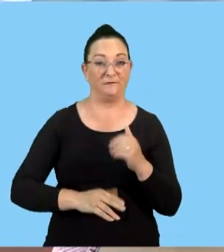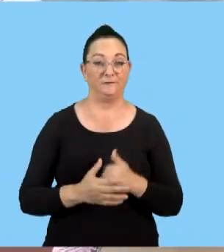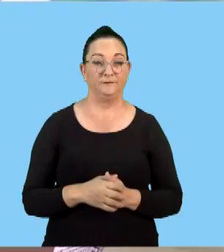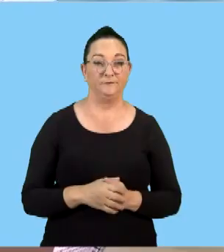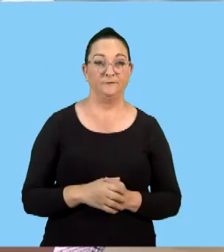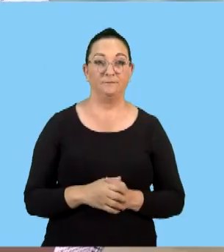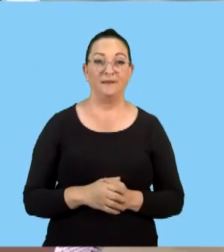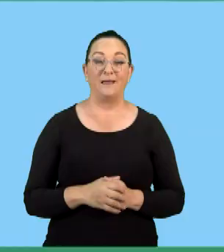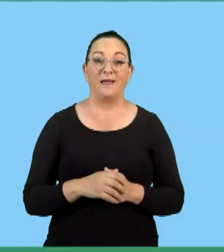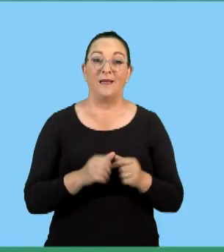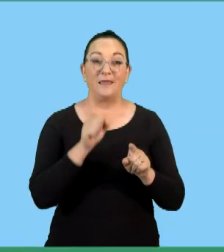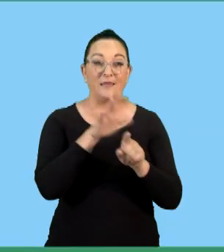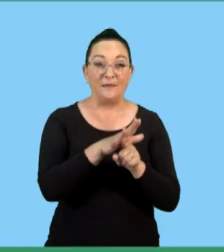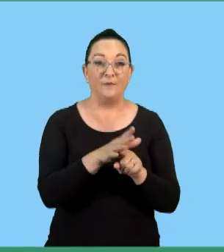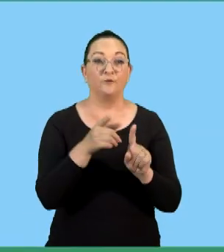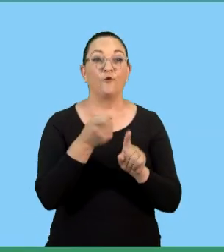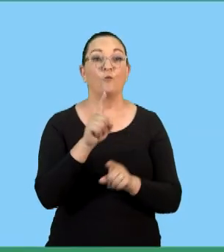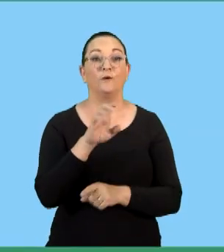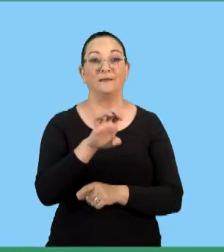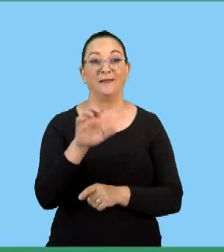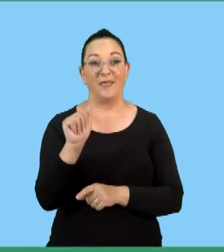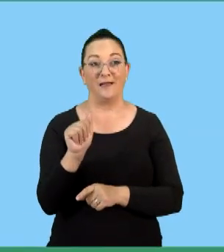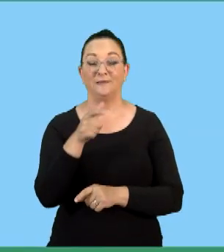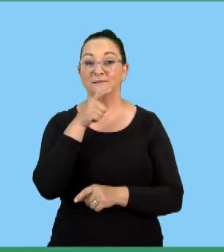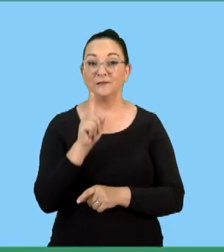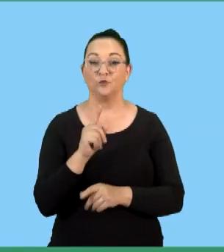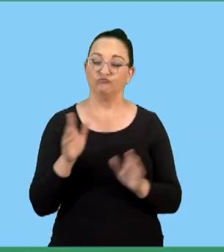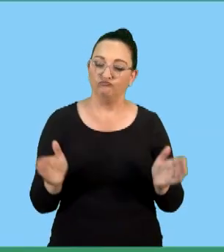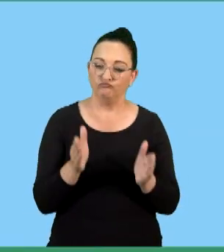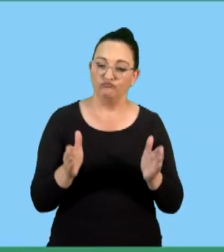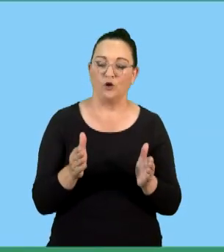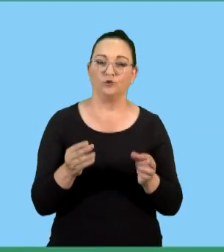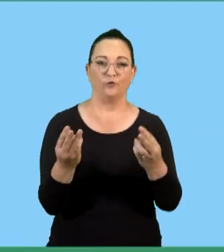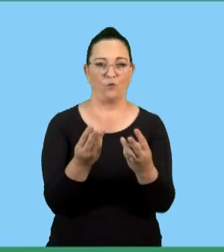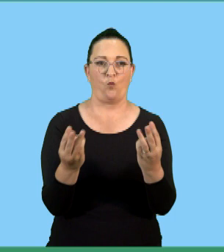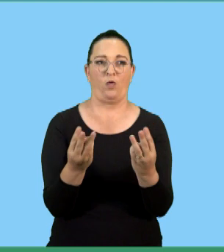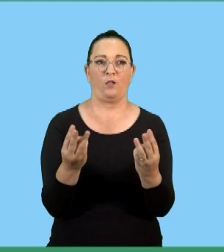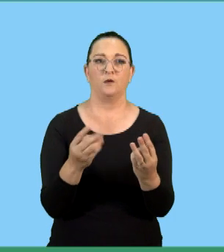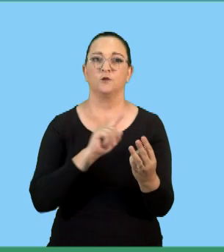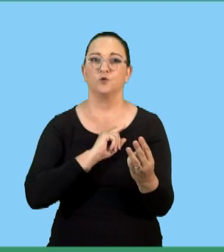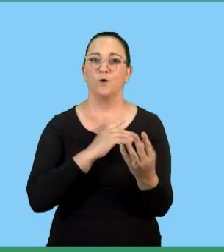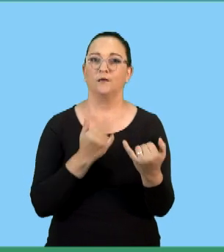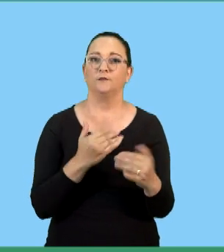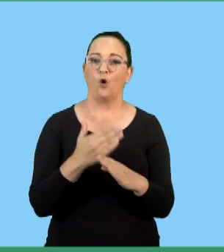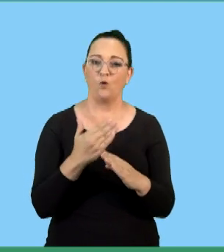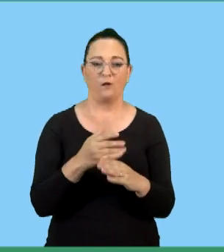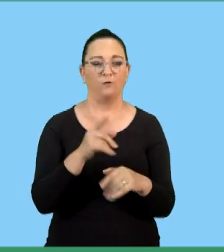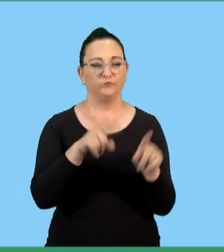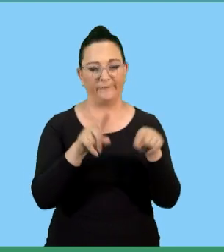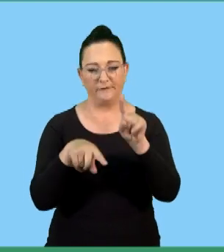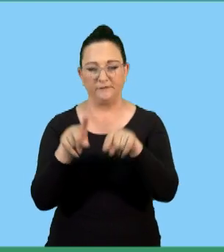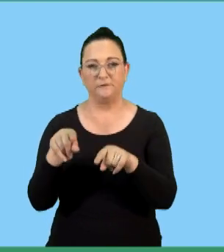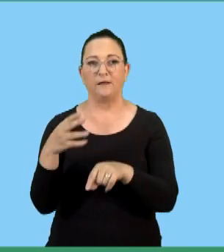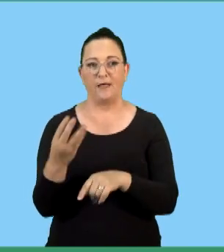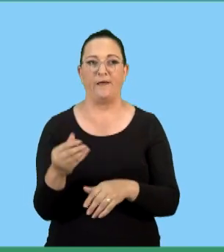Right, so the impact of the EEA to motivate employees because the workforce is more diverse. We